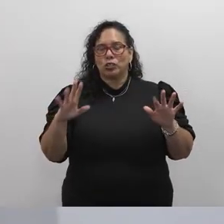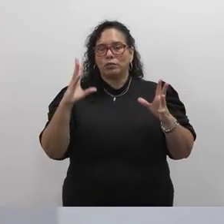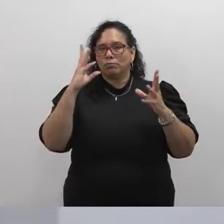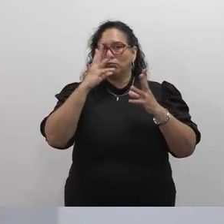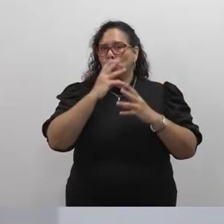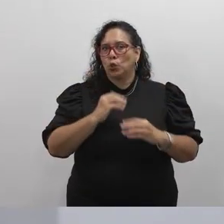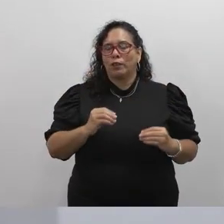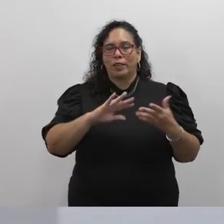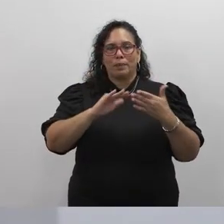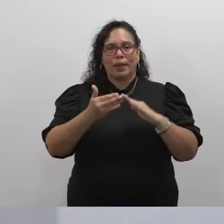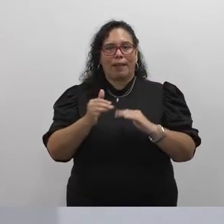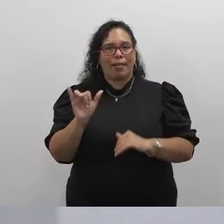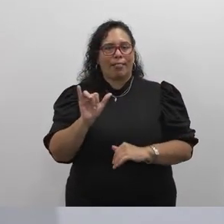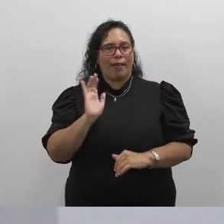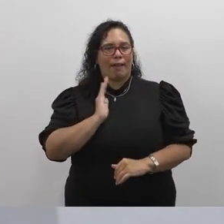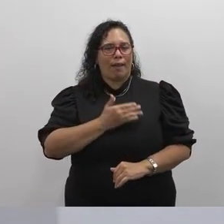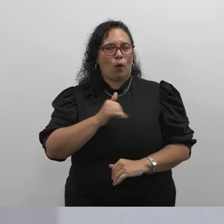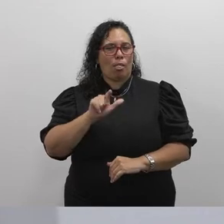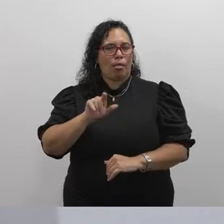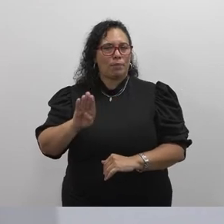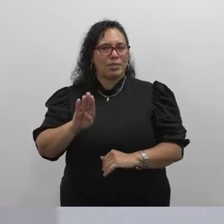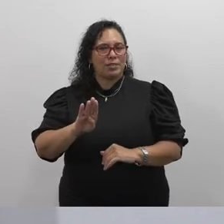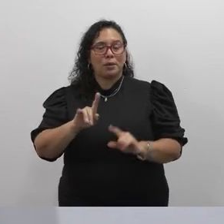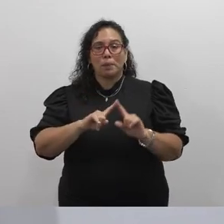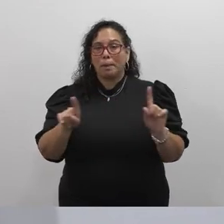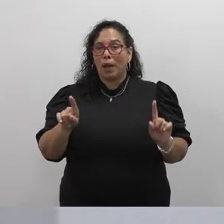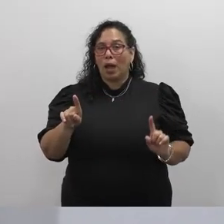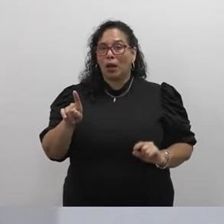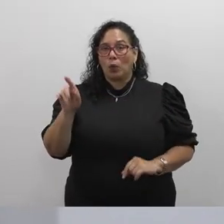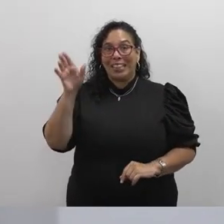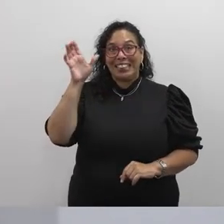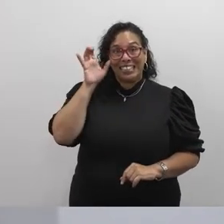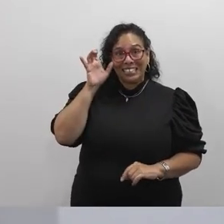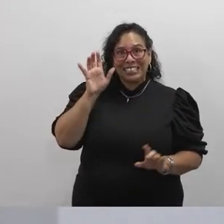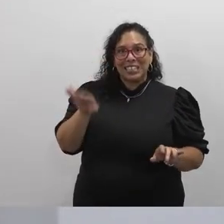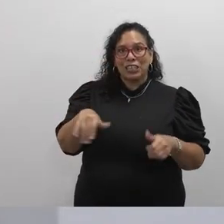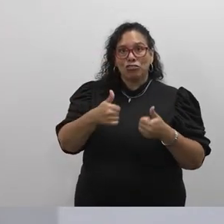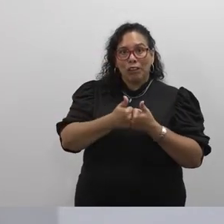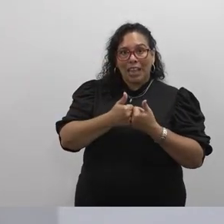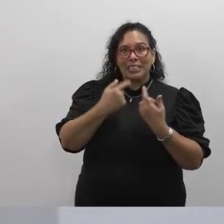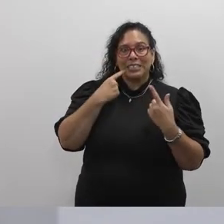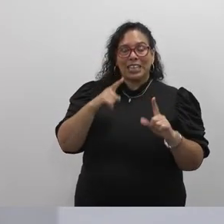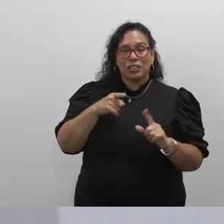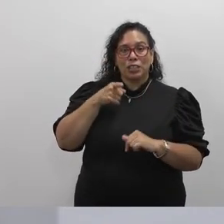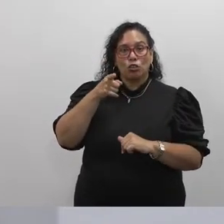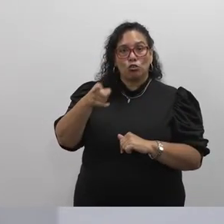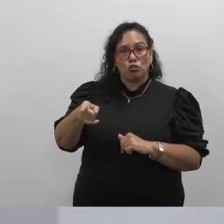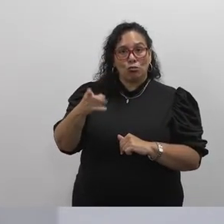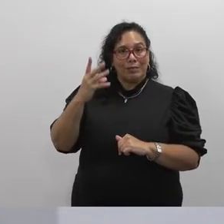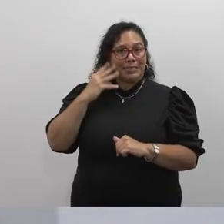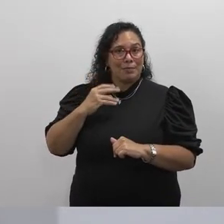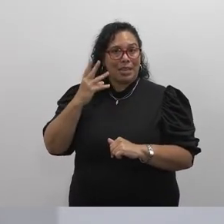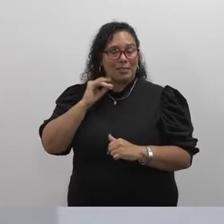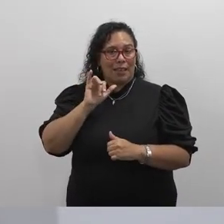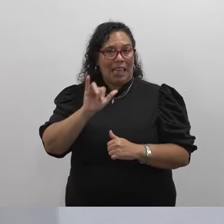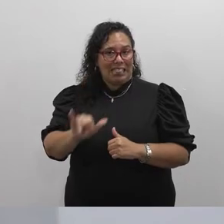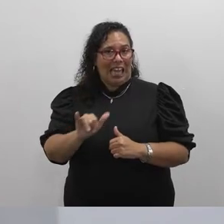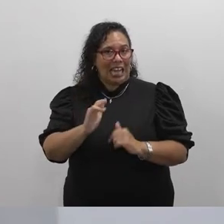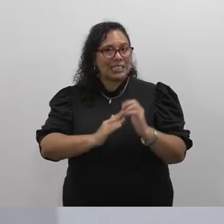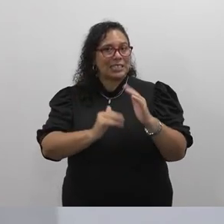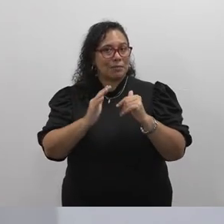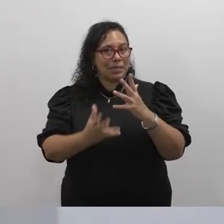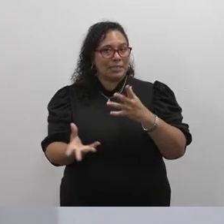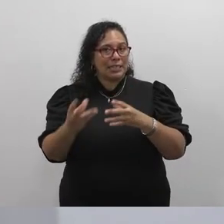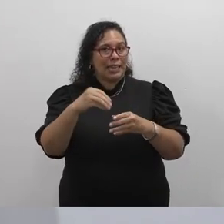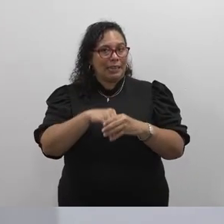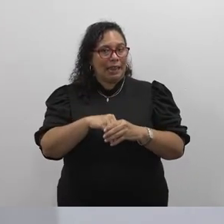Unified community. But we have been listening to both the challenges and the successes that you've experienced, and that has been built into how we